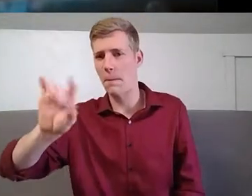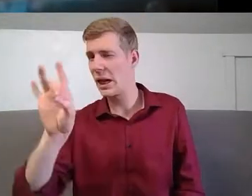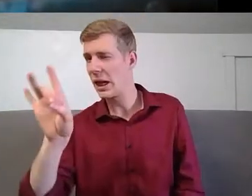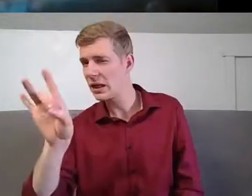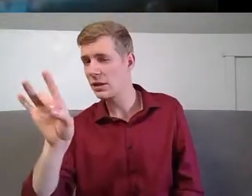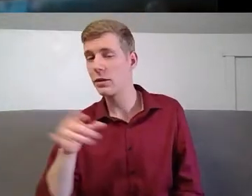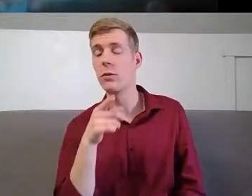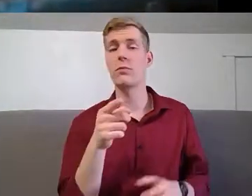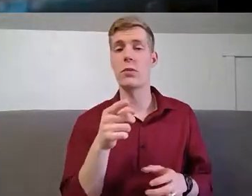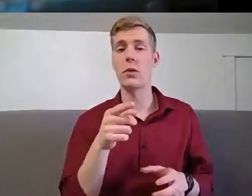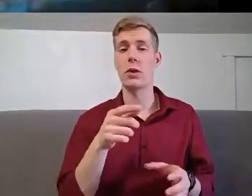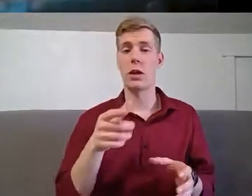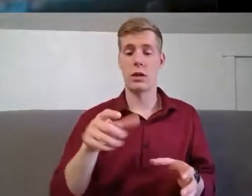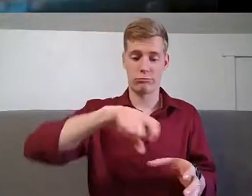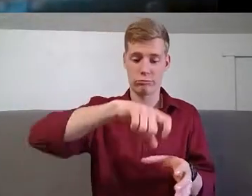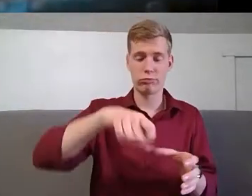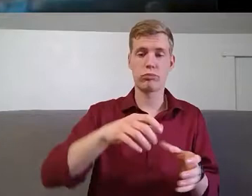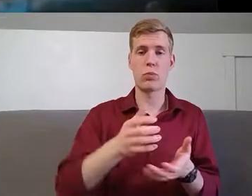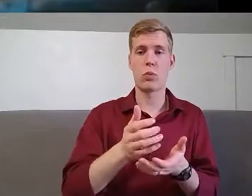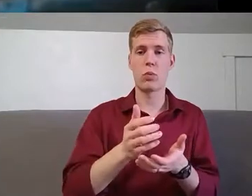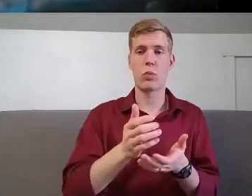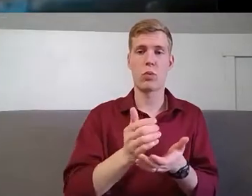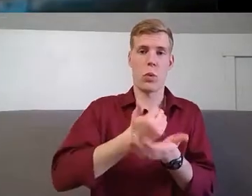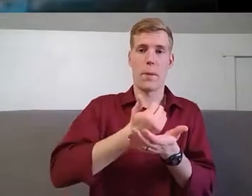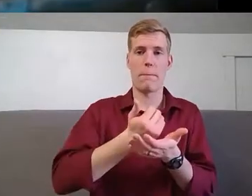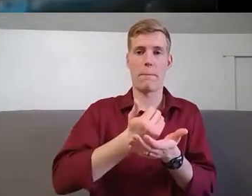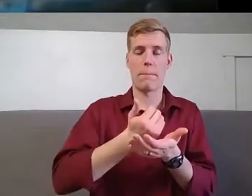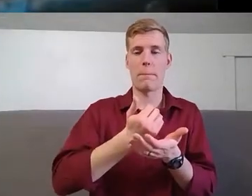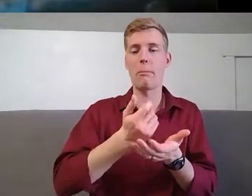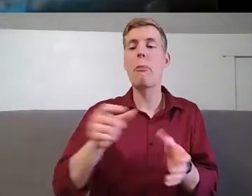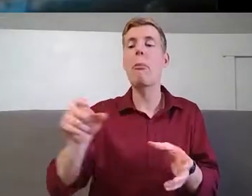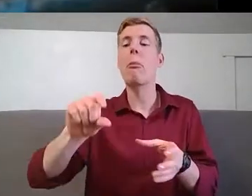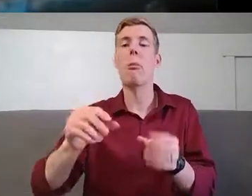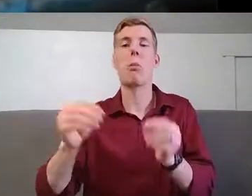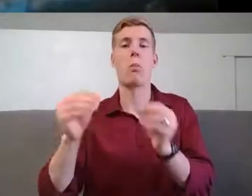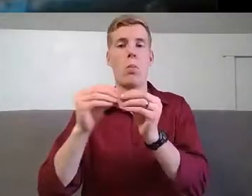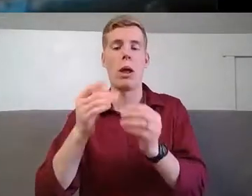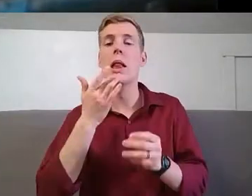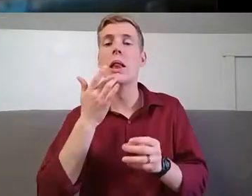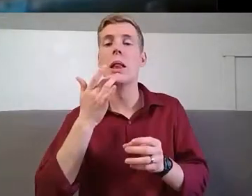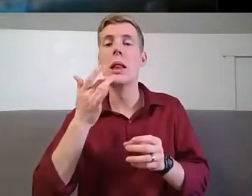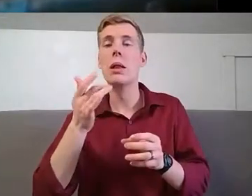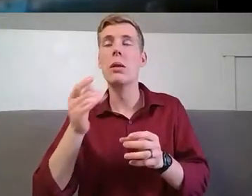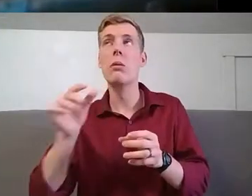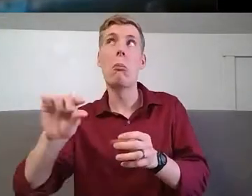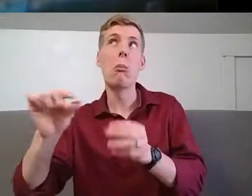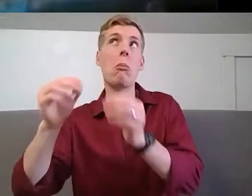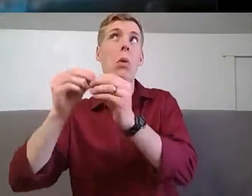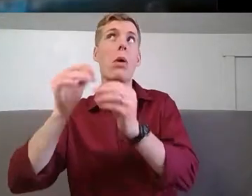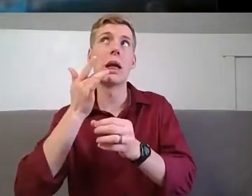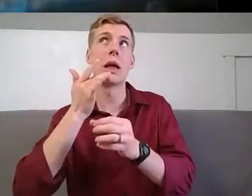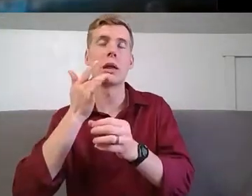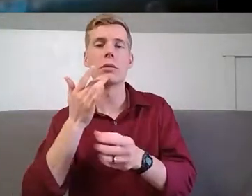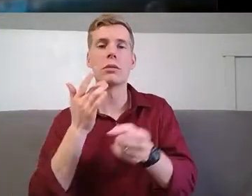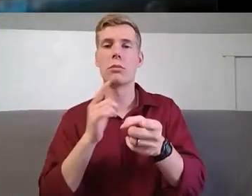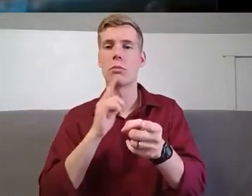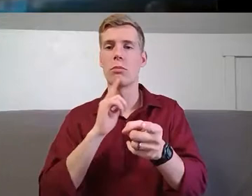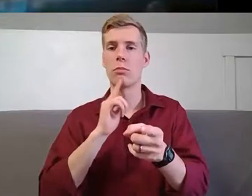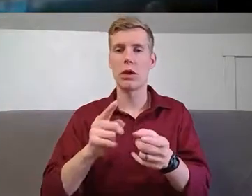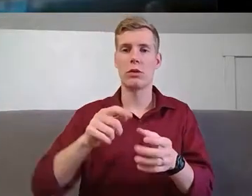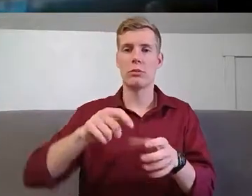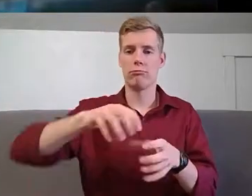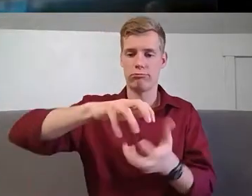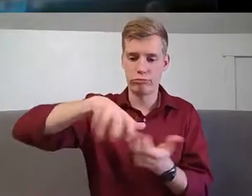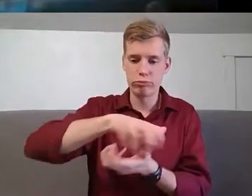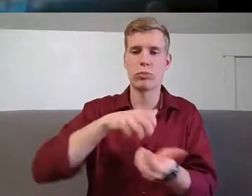in the whipping cream, if it's not strong enough, you can add a couple more drops. But I like to add it in at this step and then make sure that it's well incorporated with